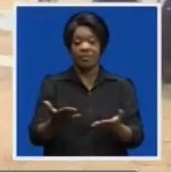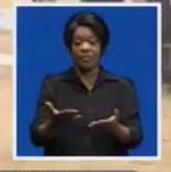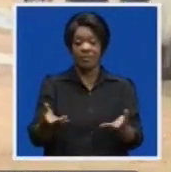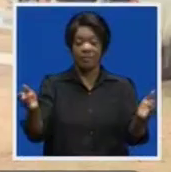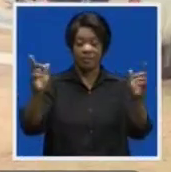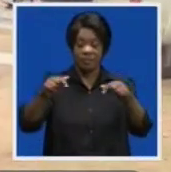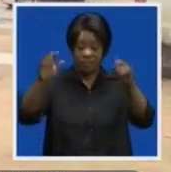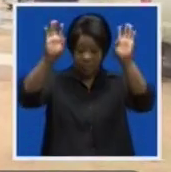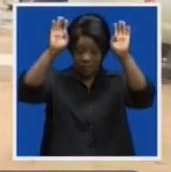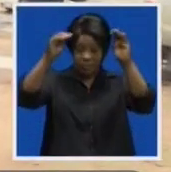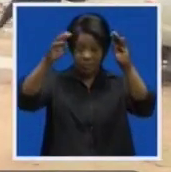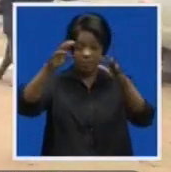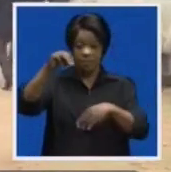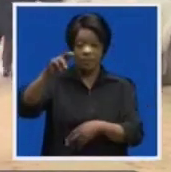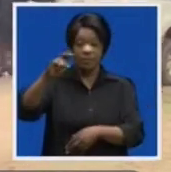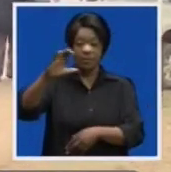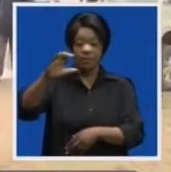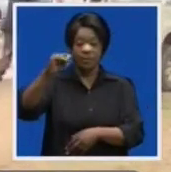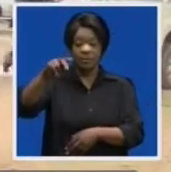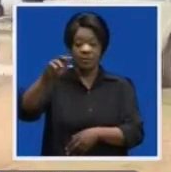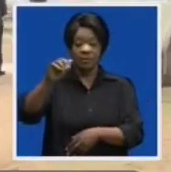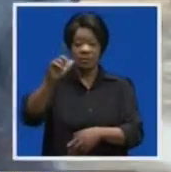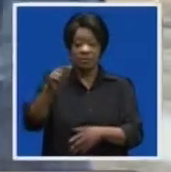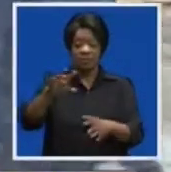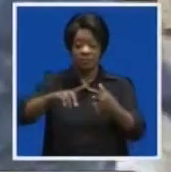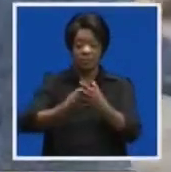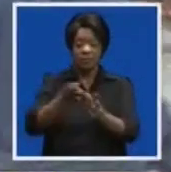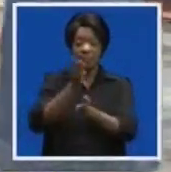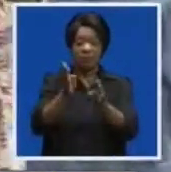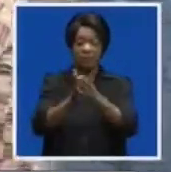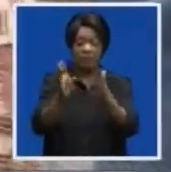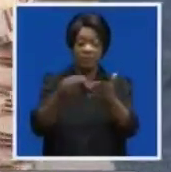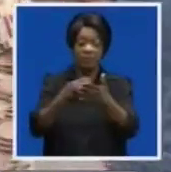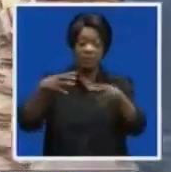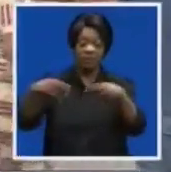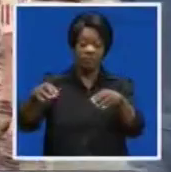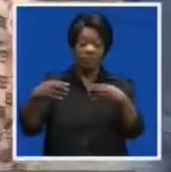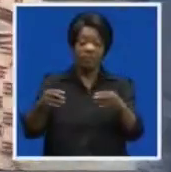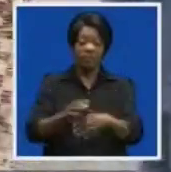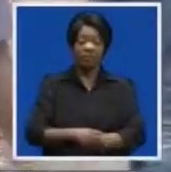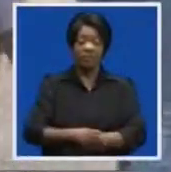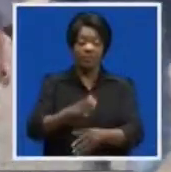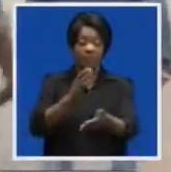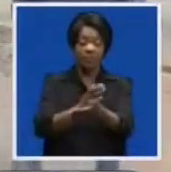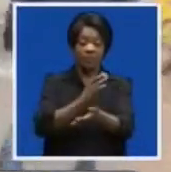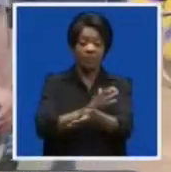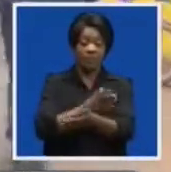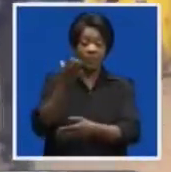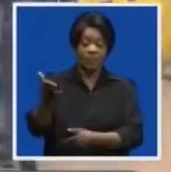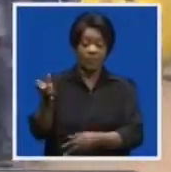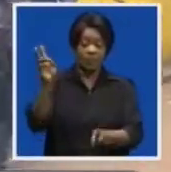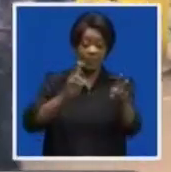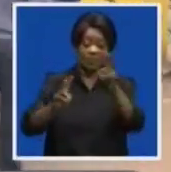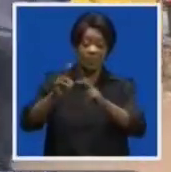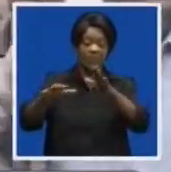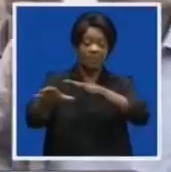Municipal Council started building a modern market in the area. Local Government Minister Charles Banda has visited the school grounds and is